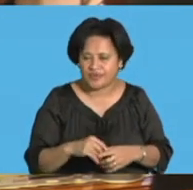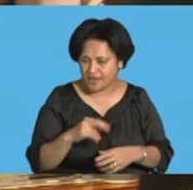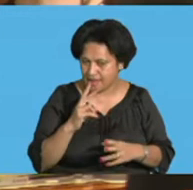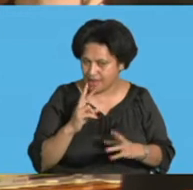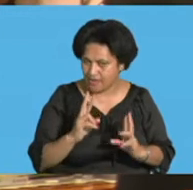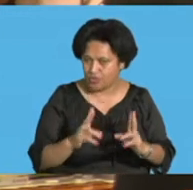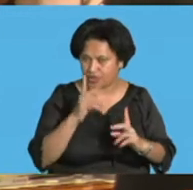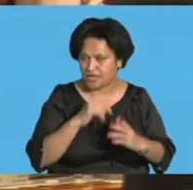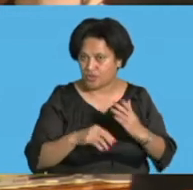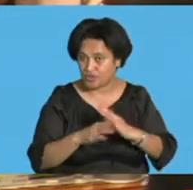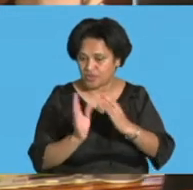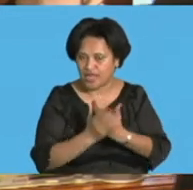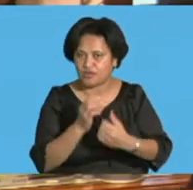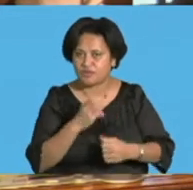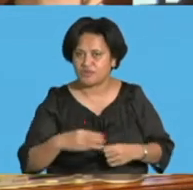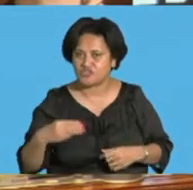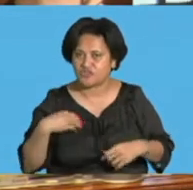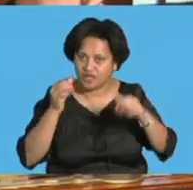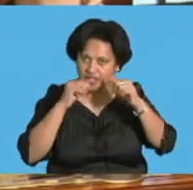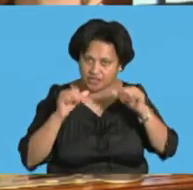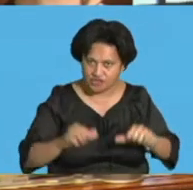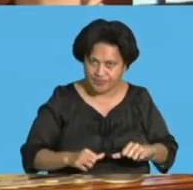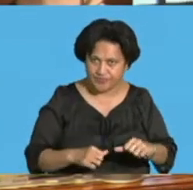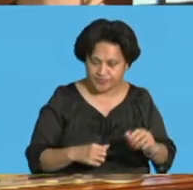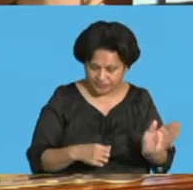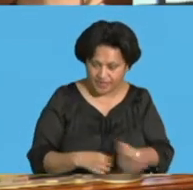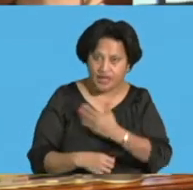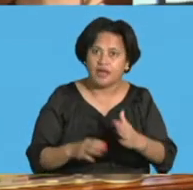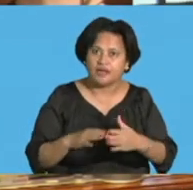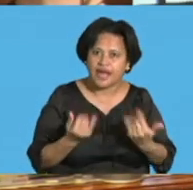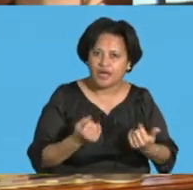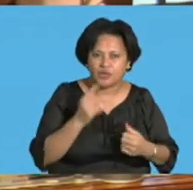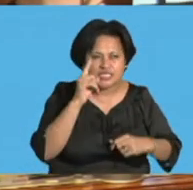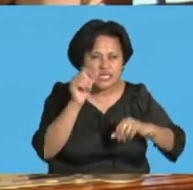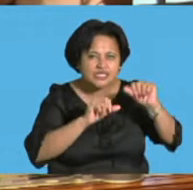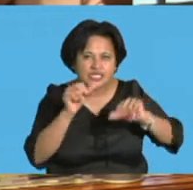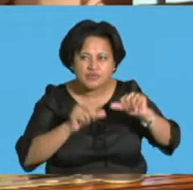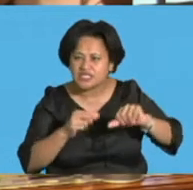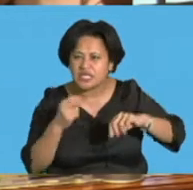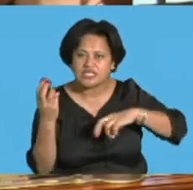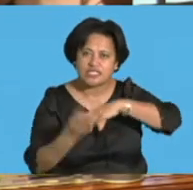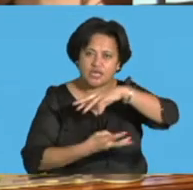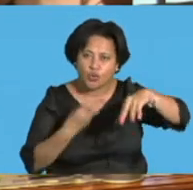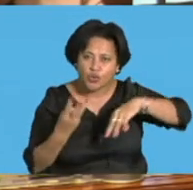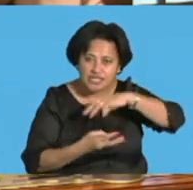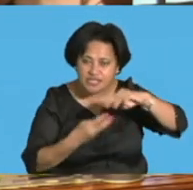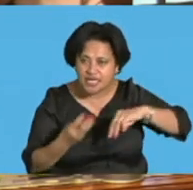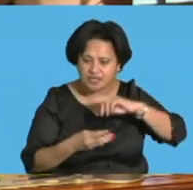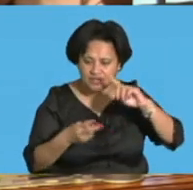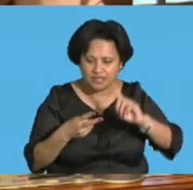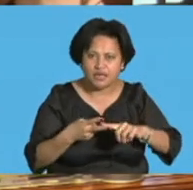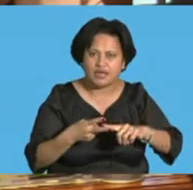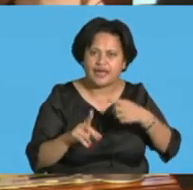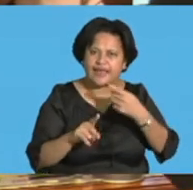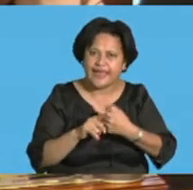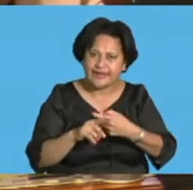Agriculture. Mr. Speaker, we have addressed the damage wreaked by TC Winston, Kenny, Josie and Geeta, with 15 schools yet